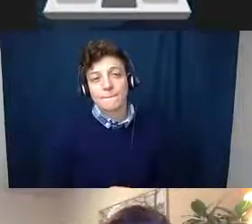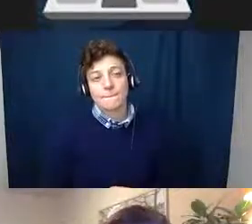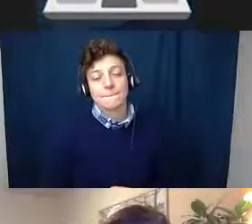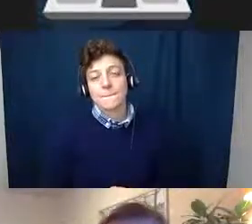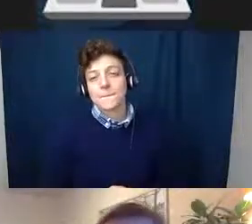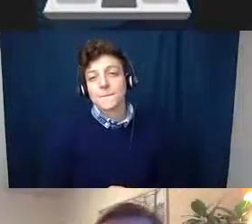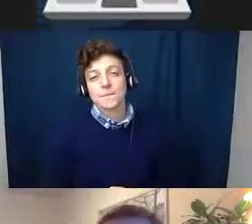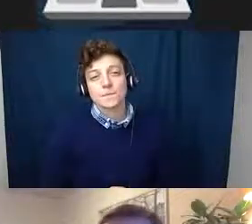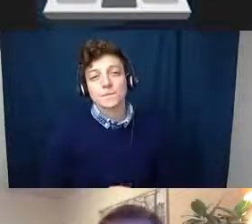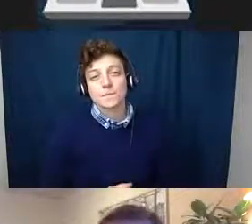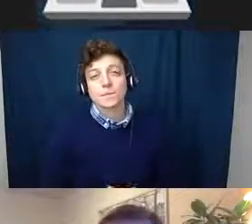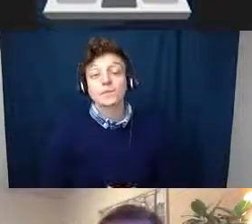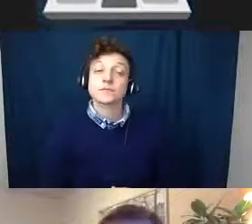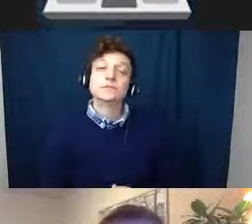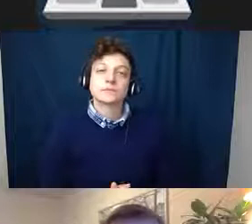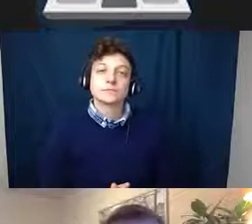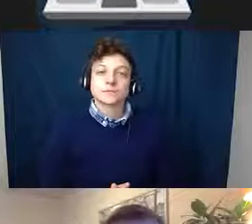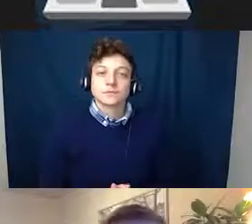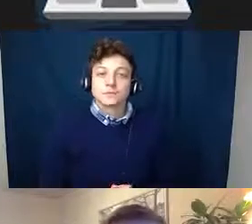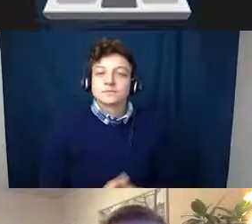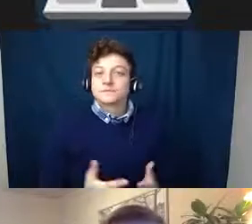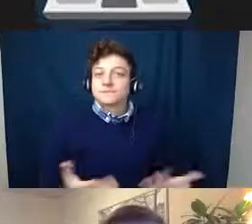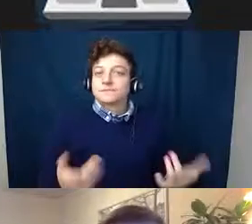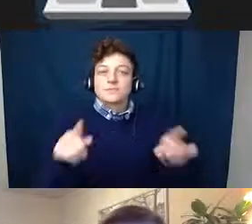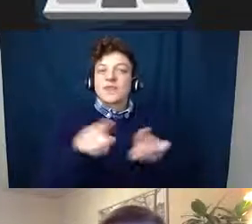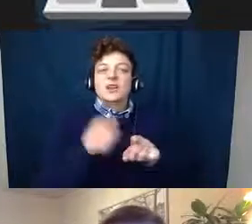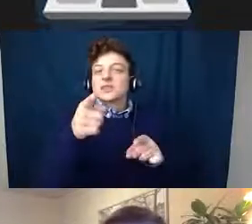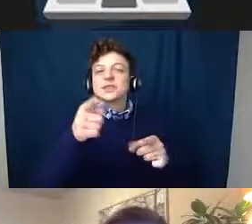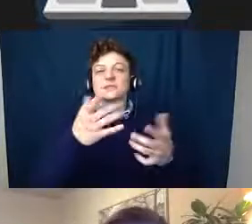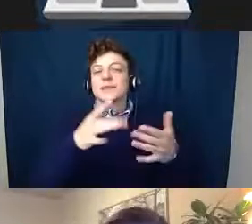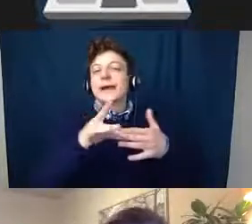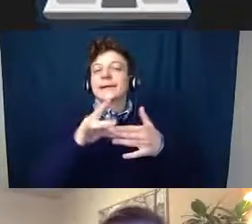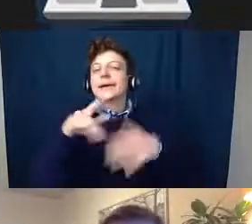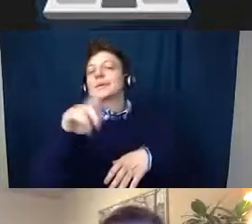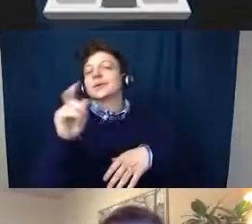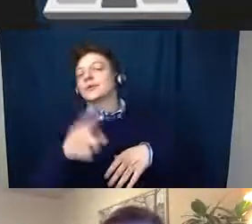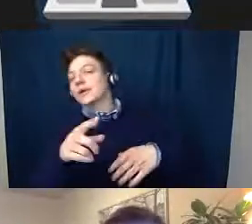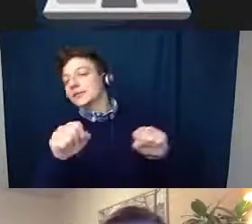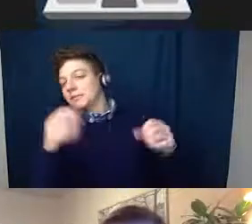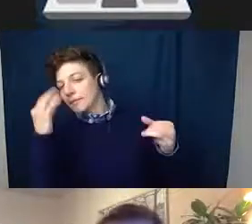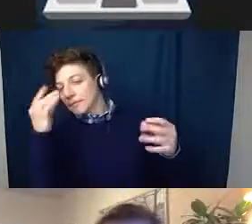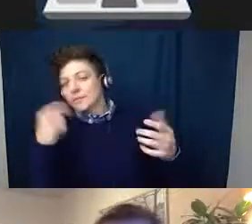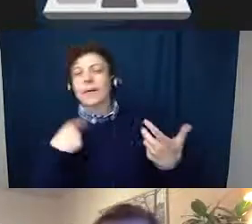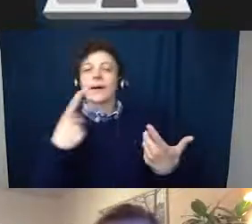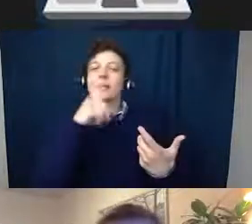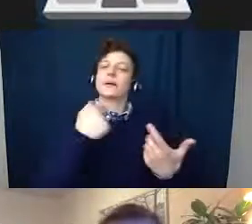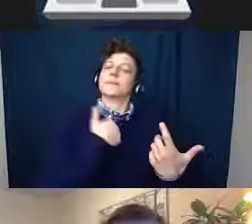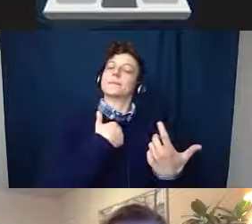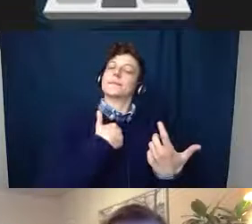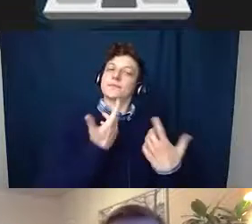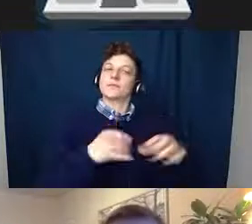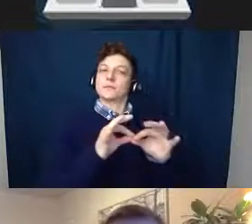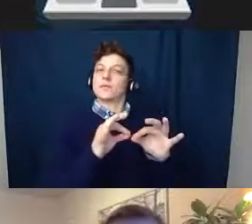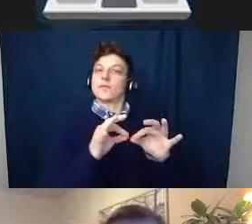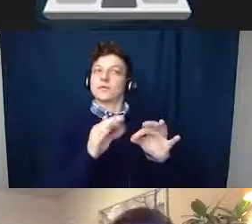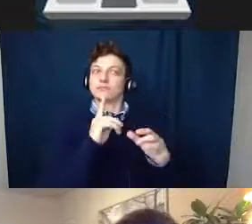And so I think it's also, as we think about stigma, these are just some guiding questions that I ask myself that I think are important to kind of ask